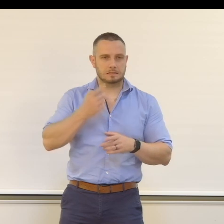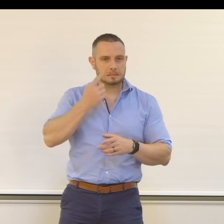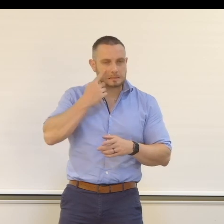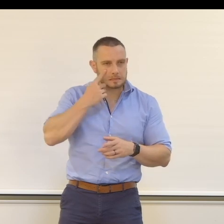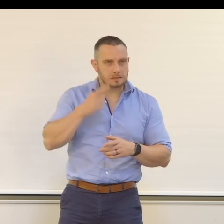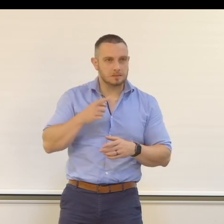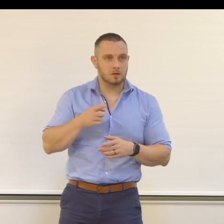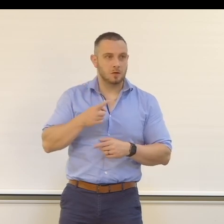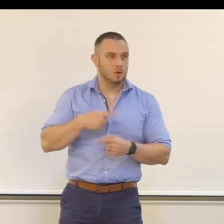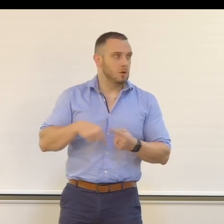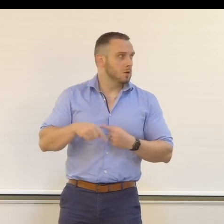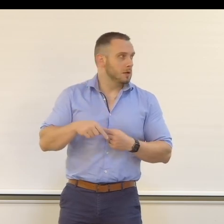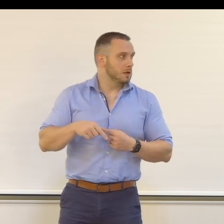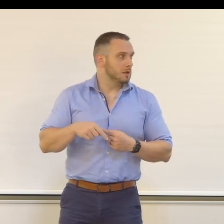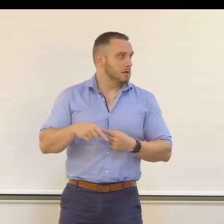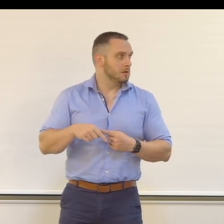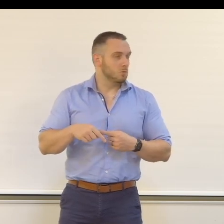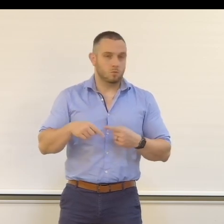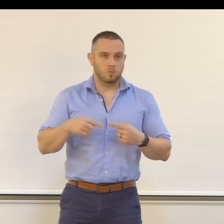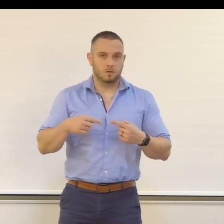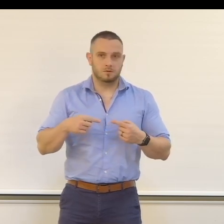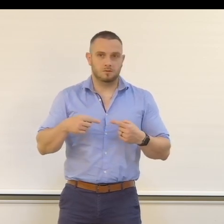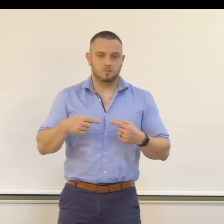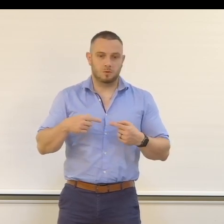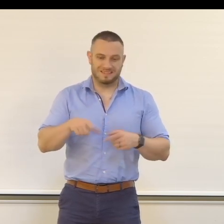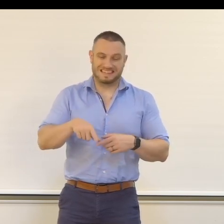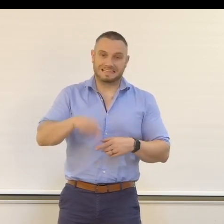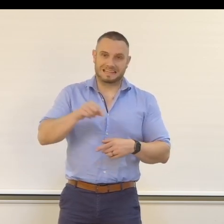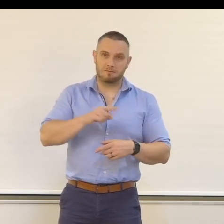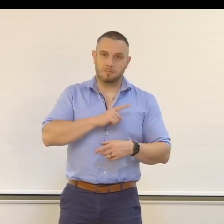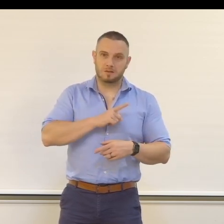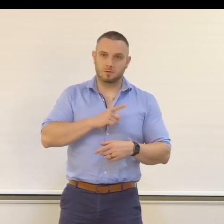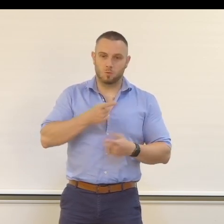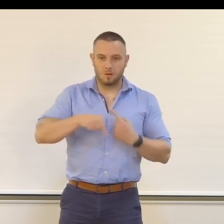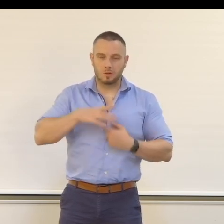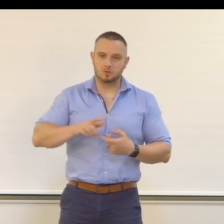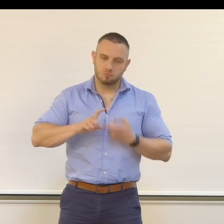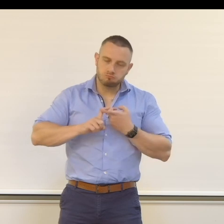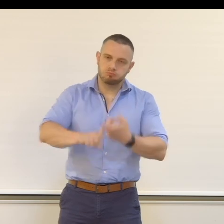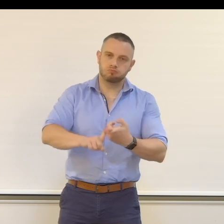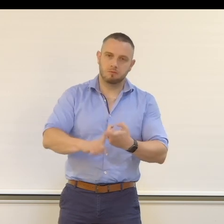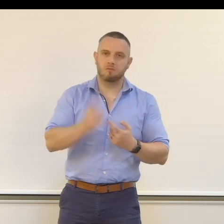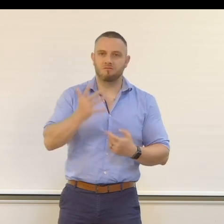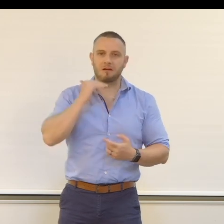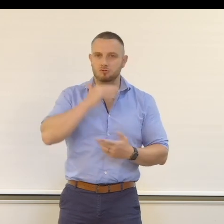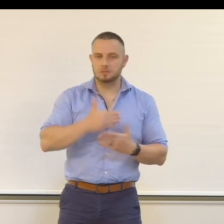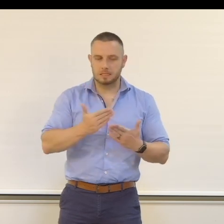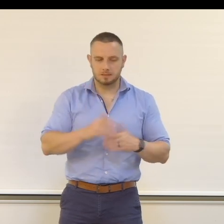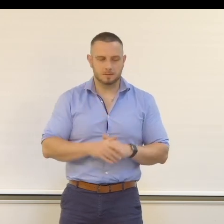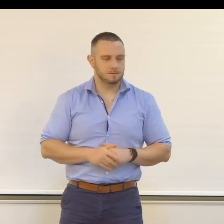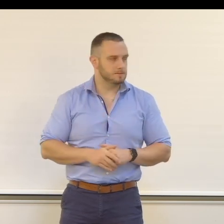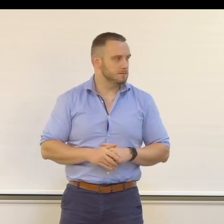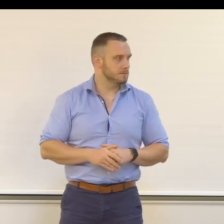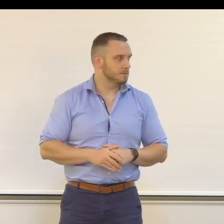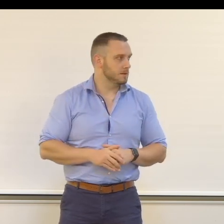were allowed to exit whenever we wanted, but we were selected because we wanted to stay until the end. And that